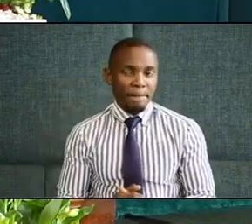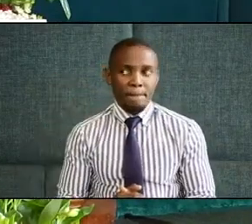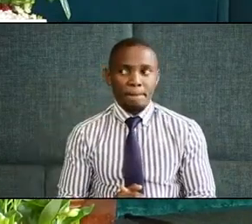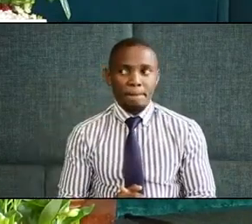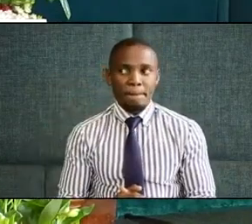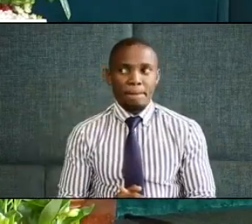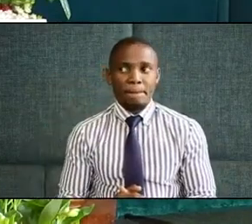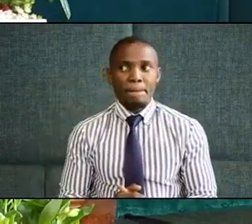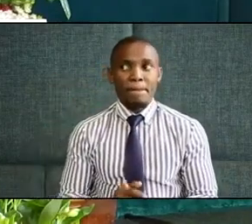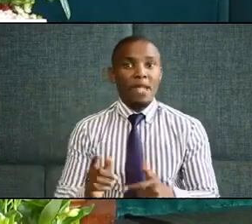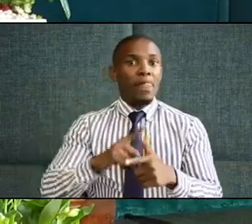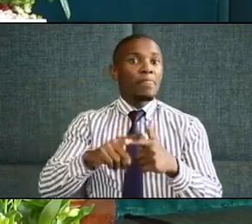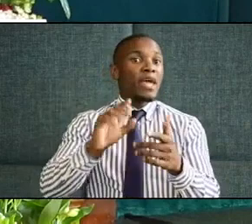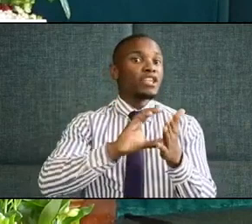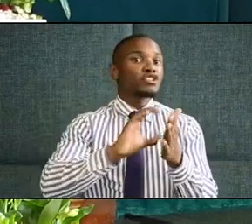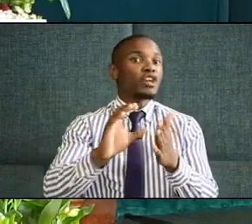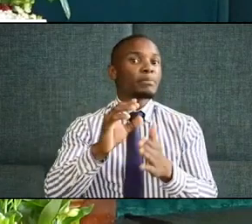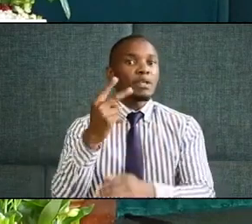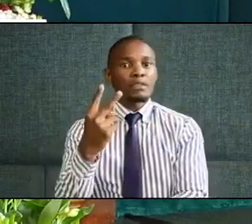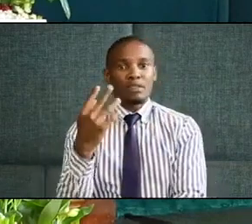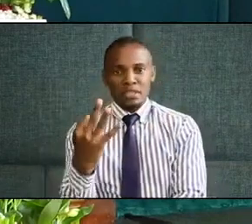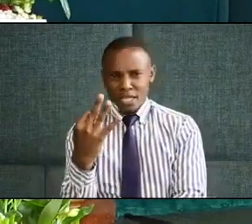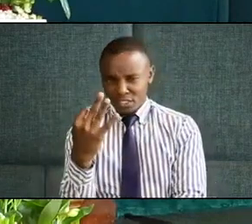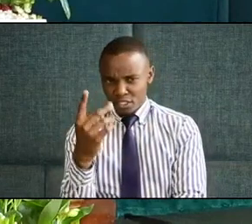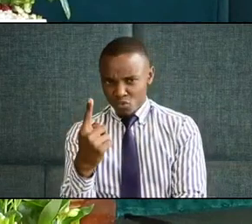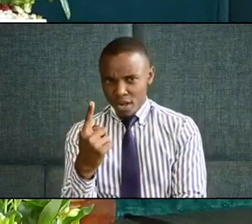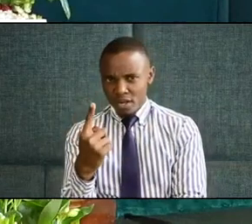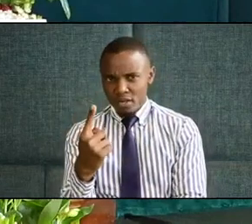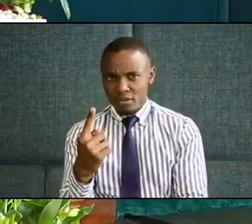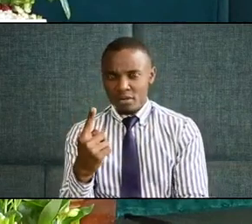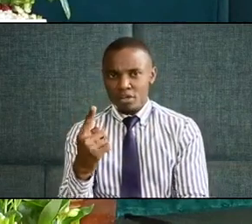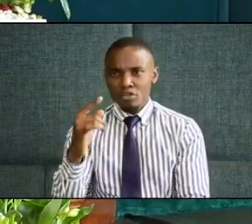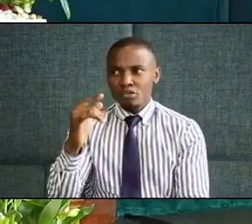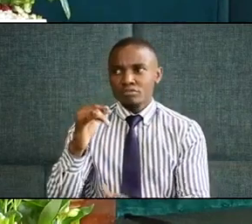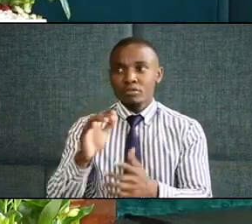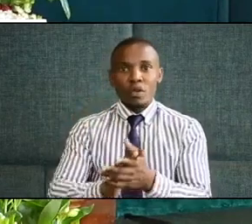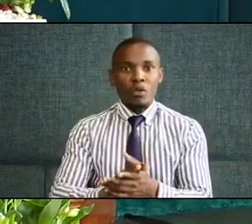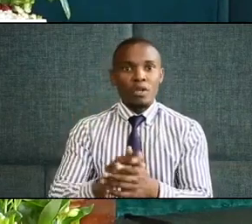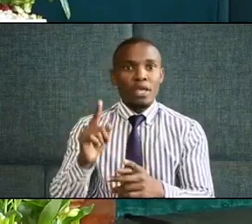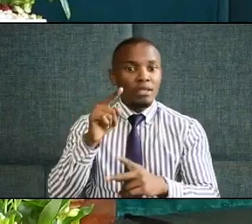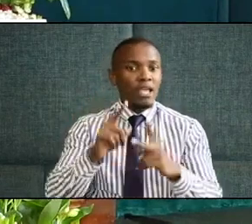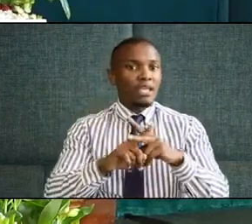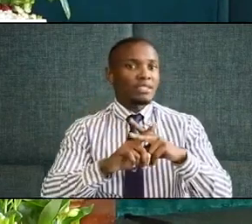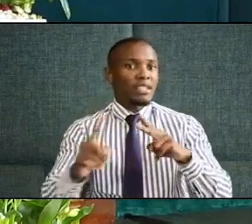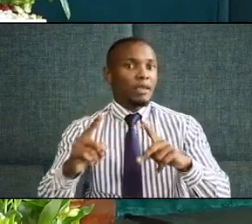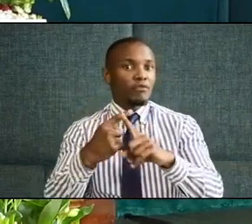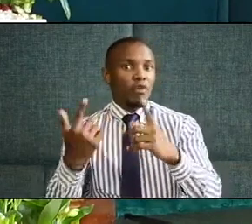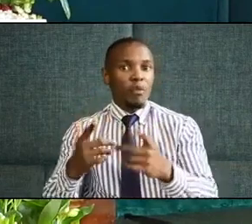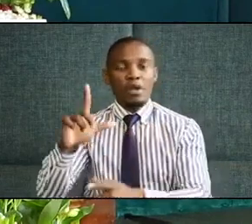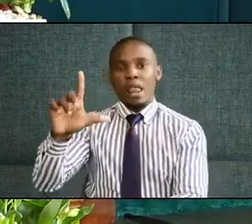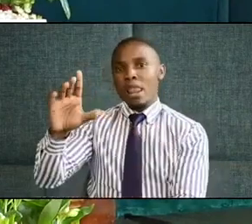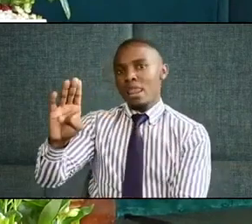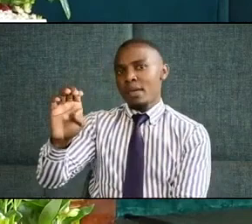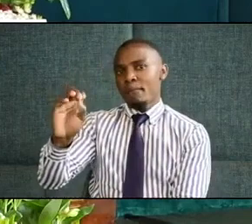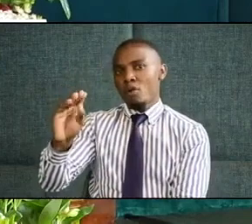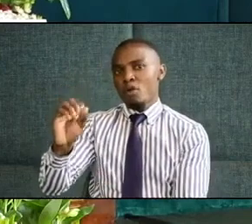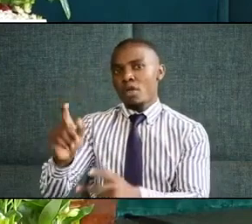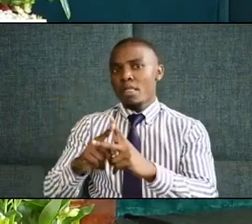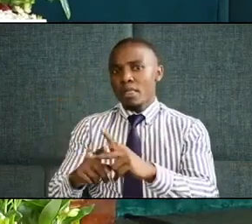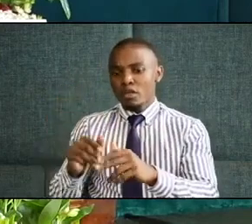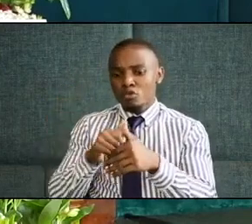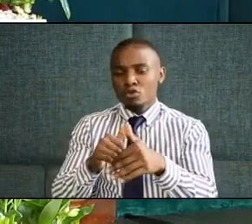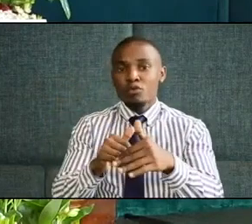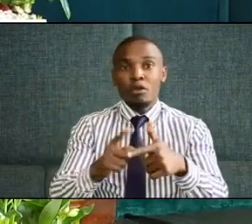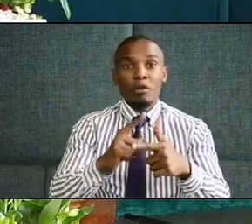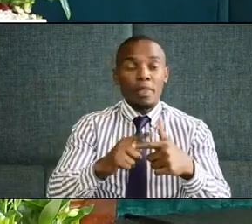Then in chapter 31, Jacob fled from Laban and he was pursued. And there he made